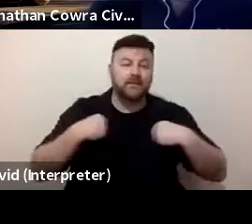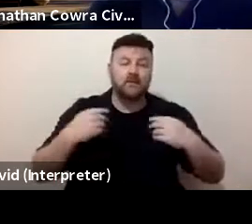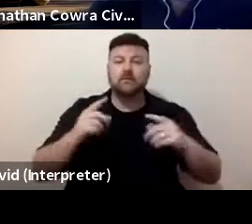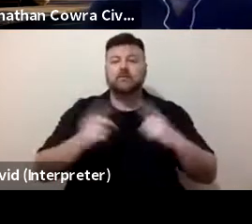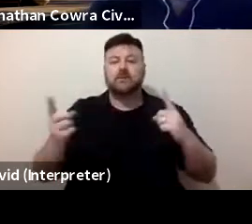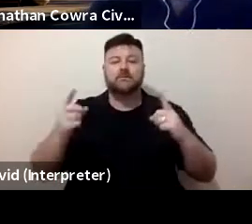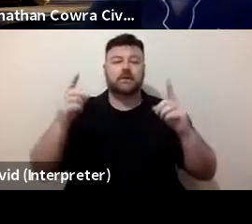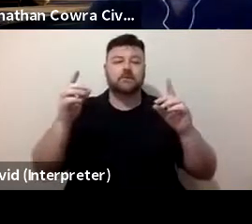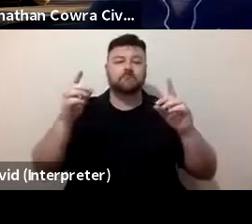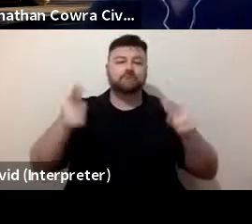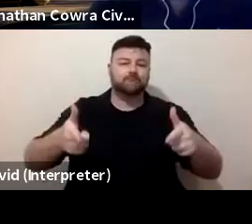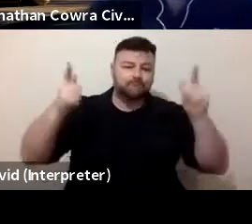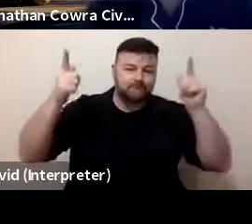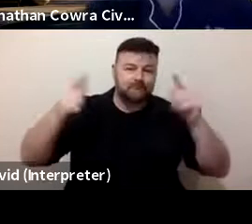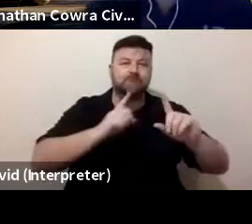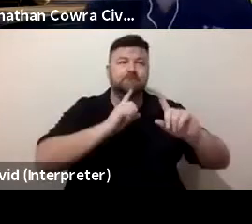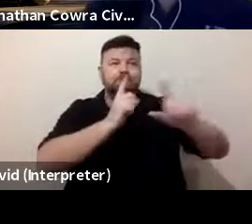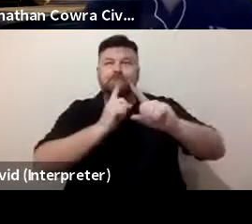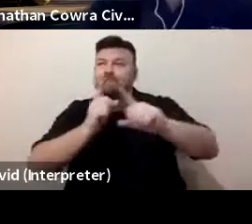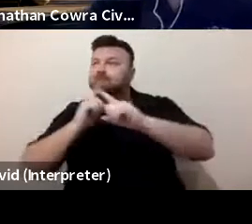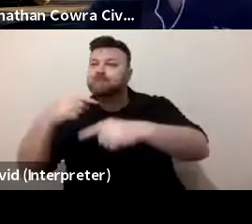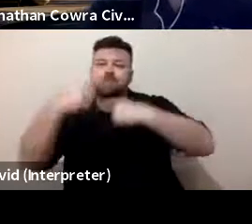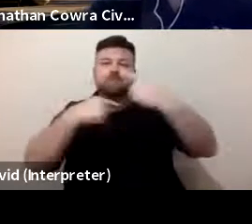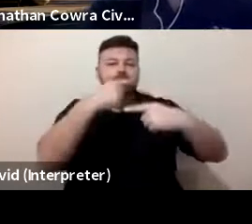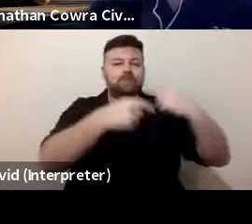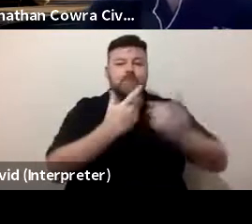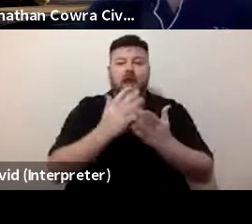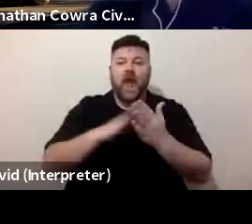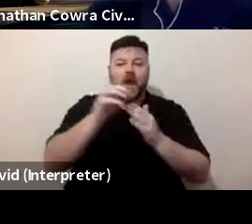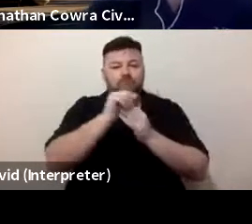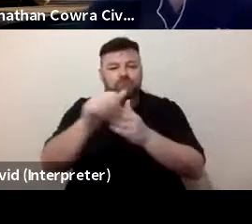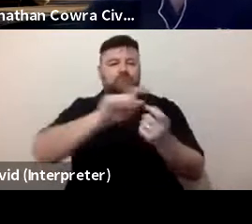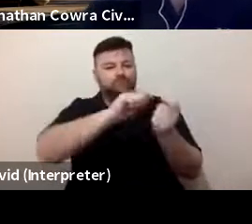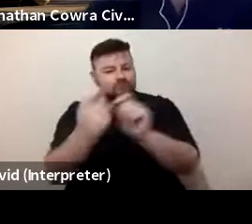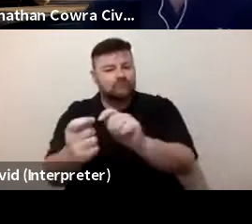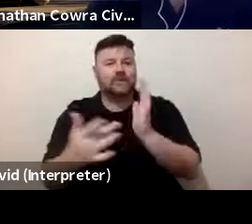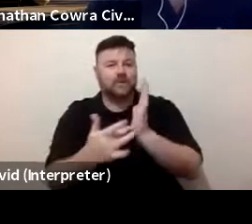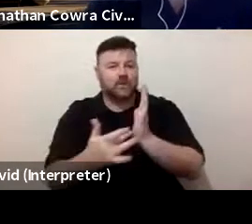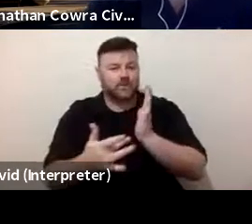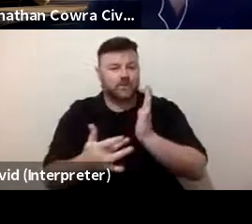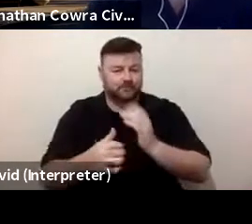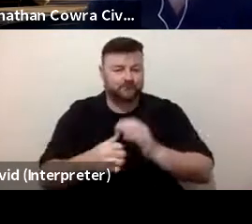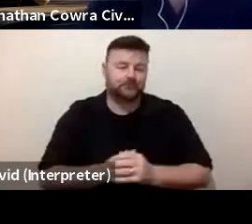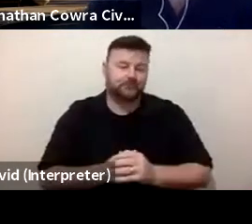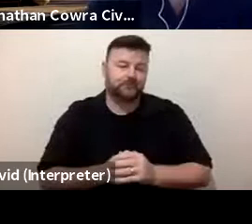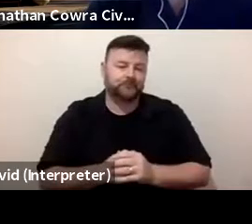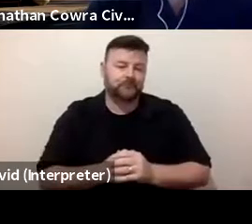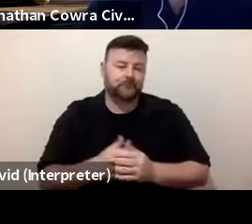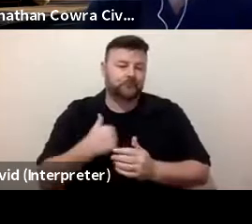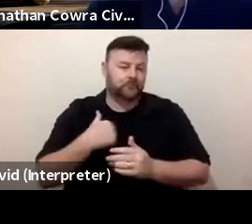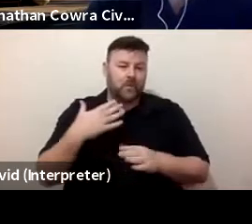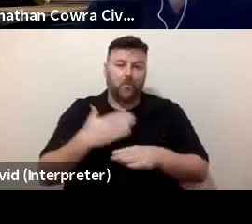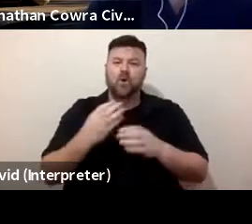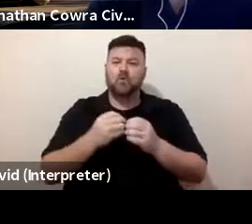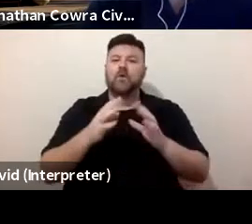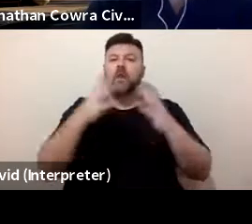path through digital transformation and technology change. And that's, you know, so we work a lot with